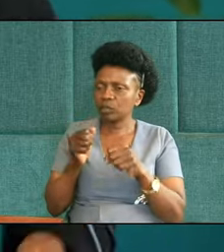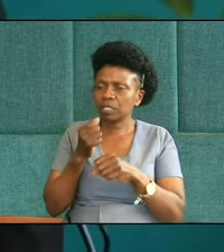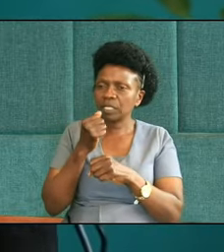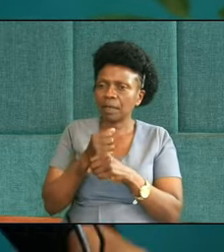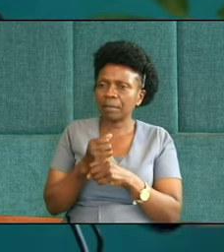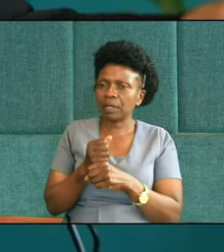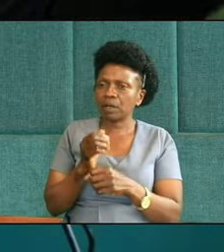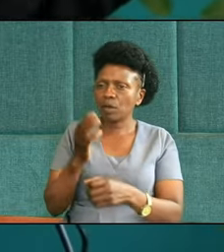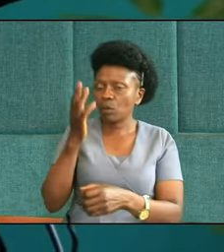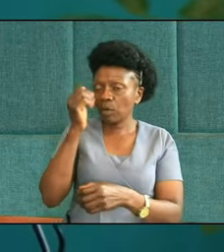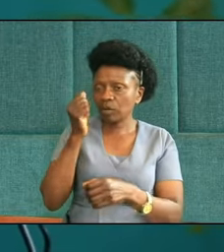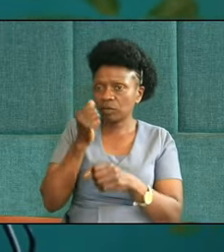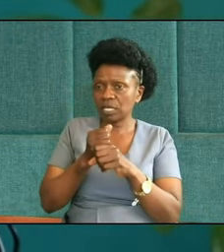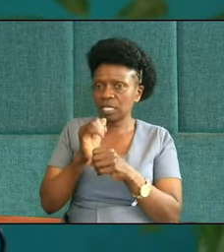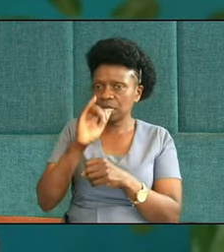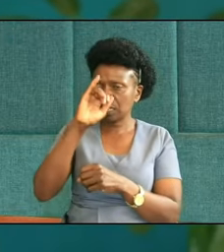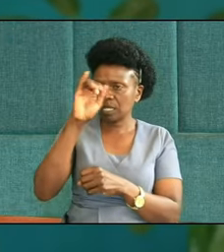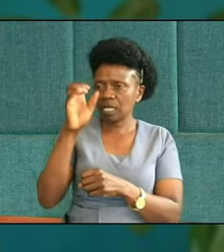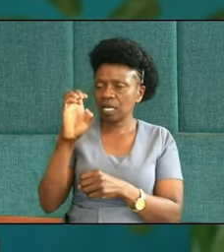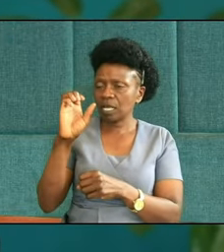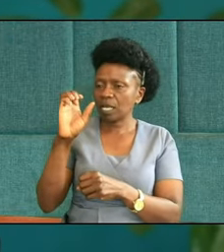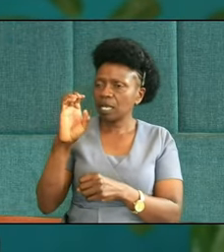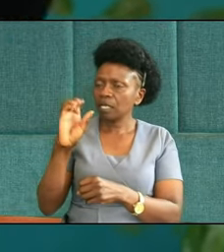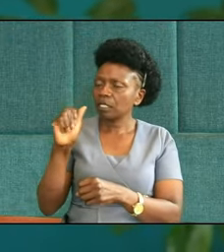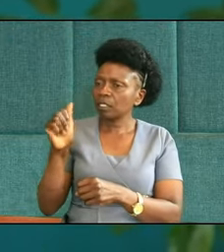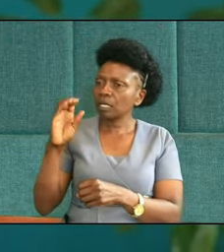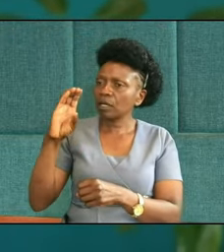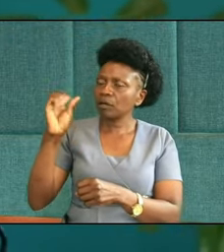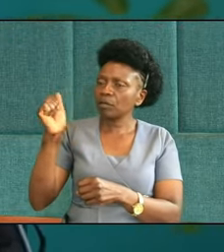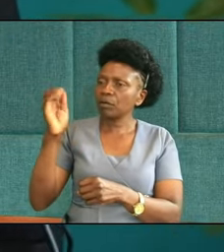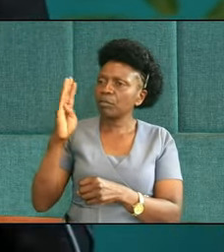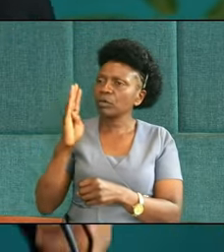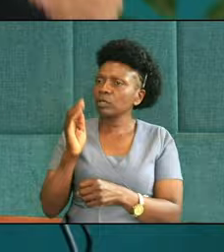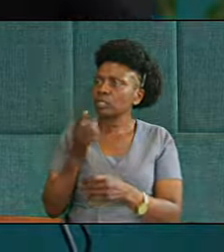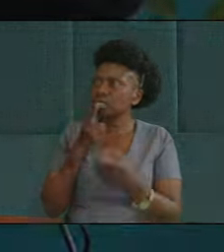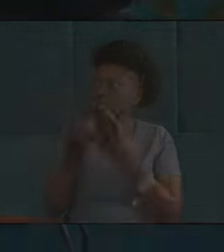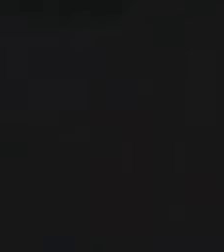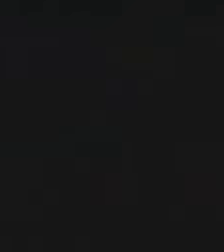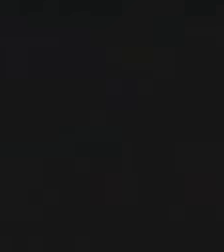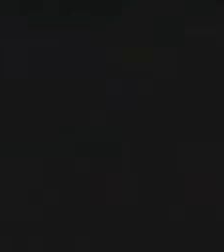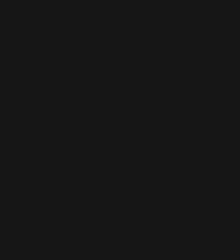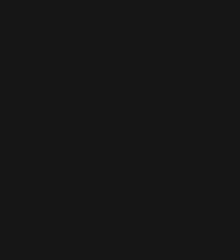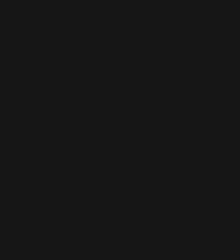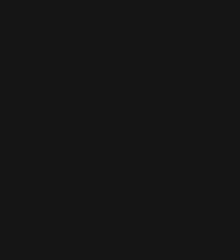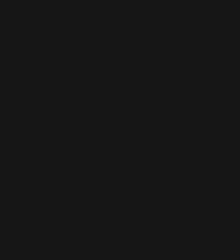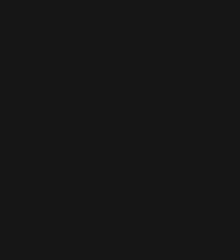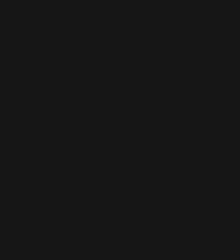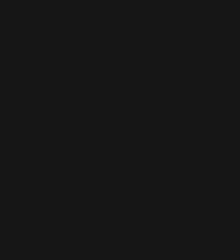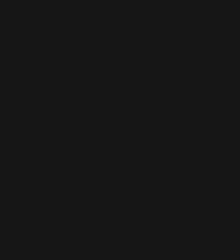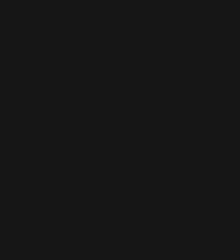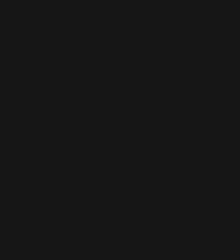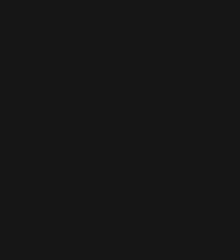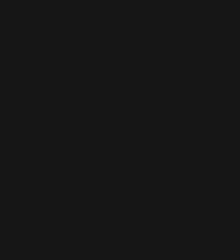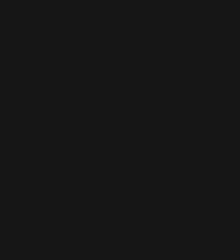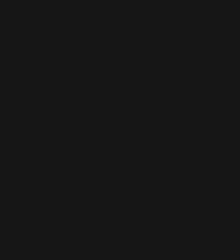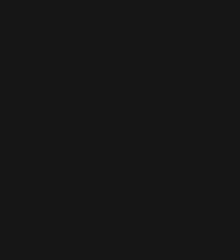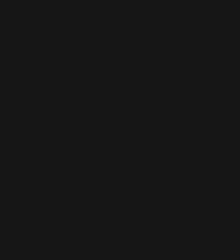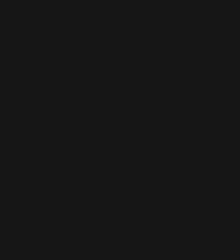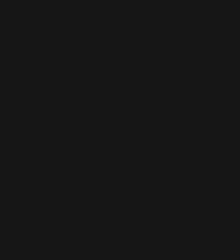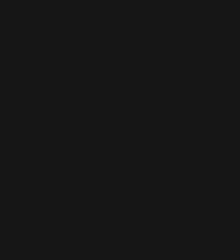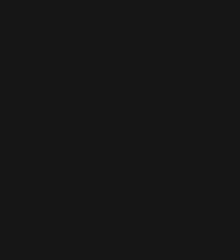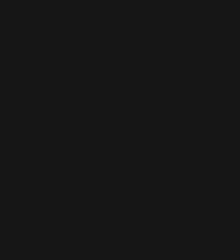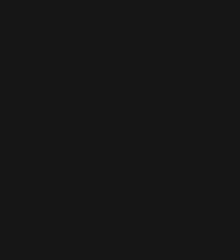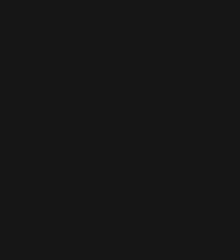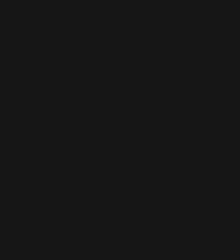Jacob say, oh, and of course you can ask the question, what about Judah's sins, why didn't Jacob say, you said to sell Joseph, you were a